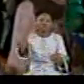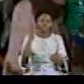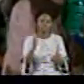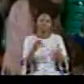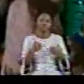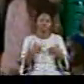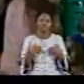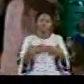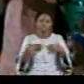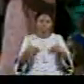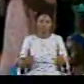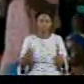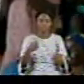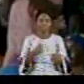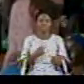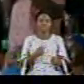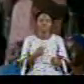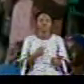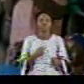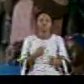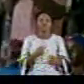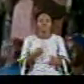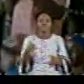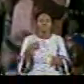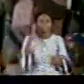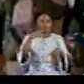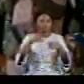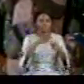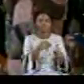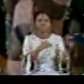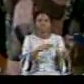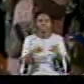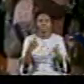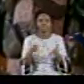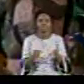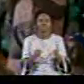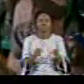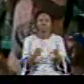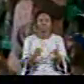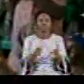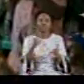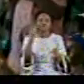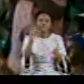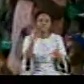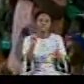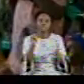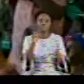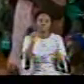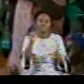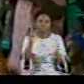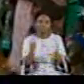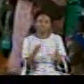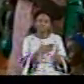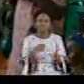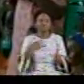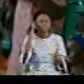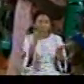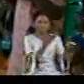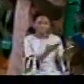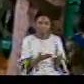bring the results by the grace of God. We now return to the state overseer. Now you can see a worker